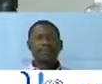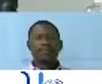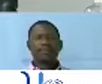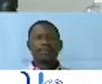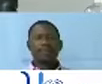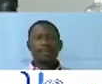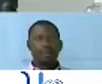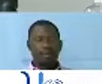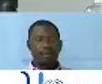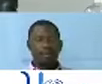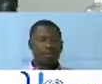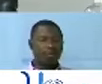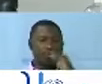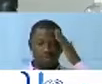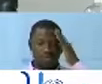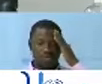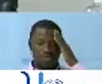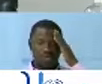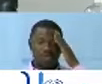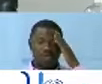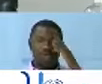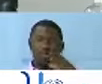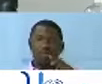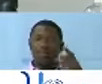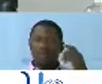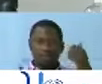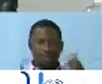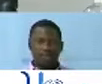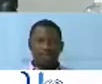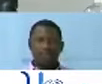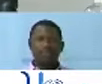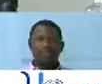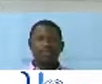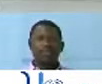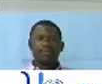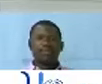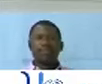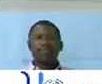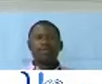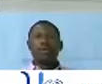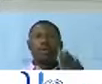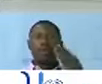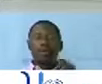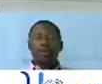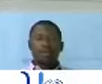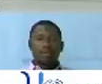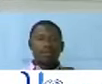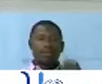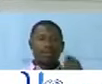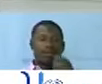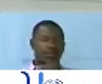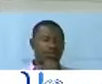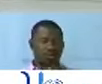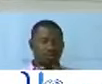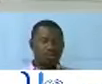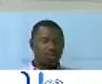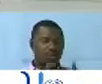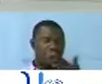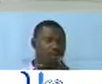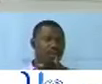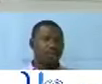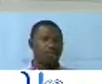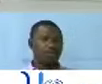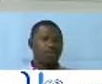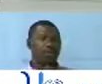knowledge, he didn't, there's another instance where it happened, which I'll talk about later. But in this case, it was the NIA that surely